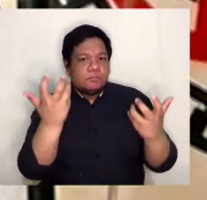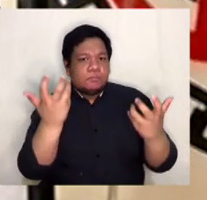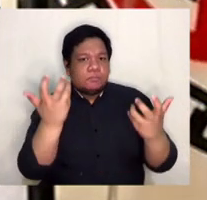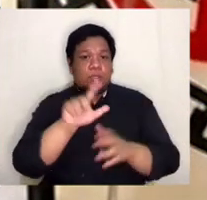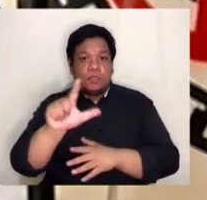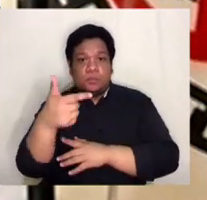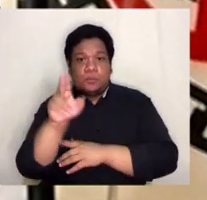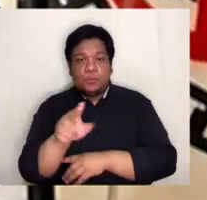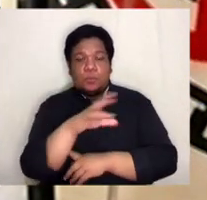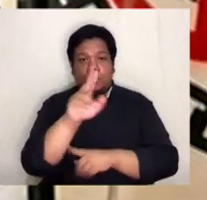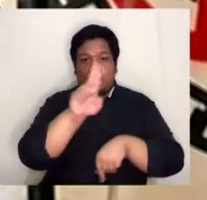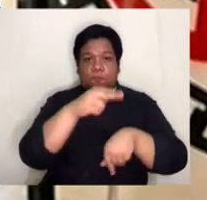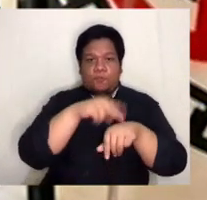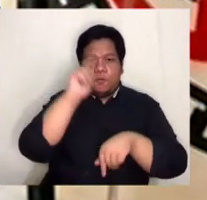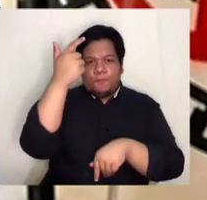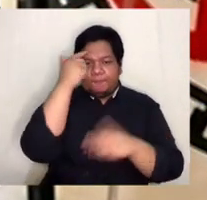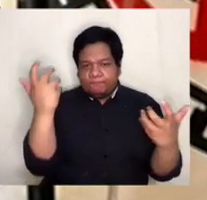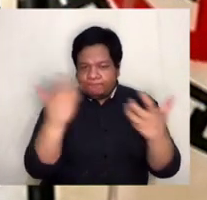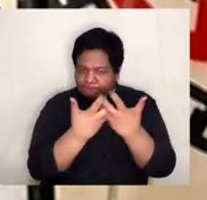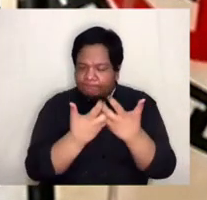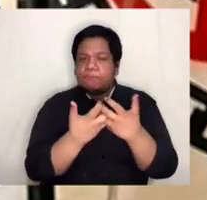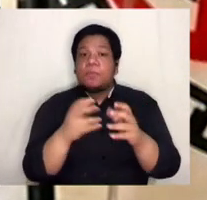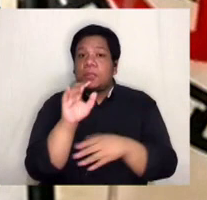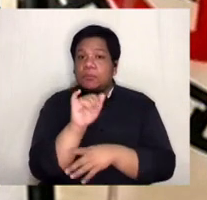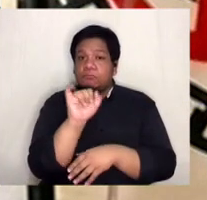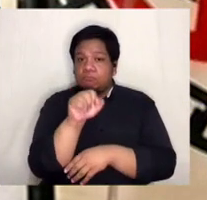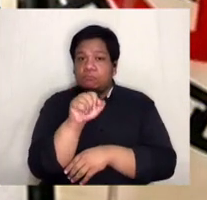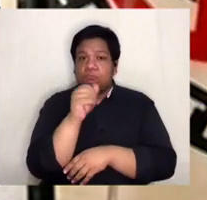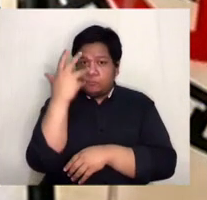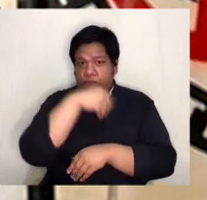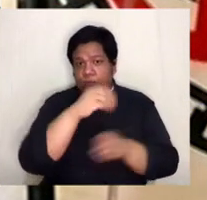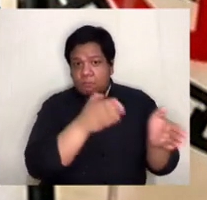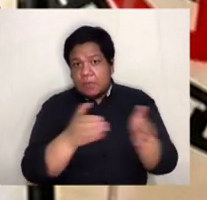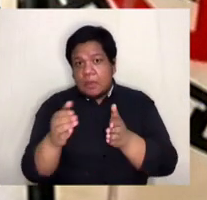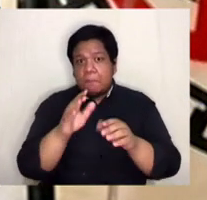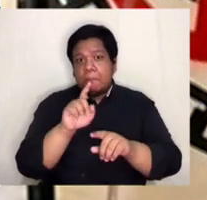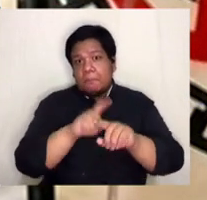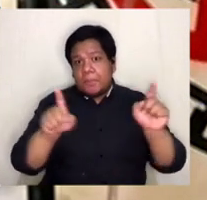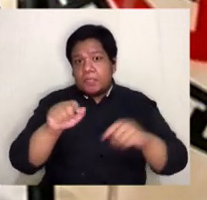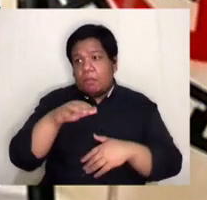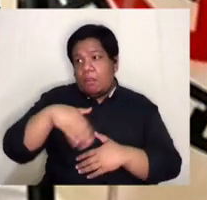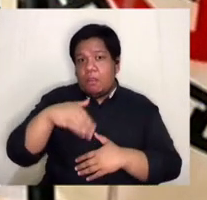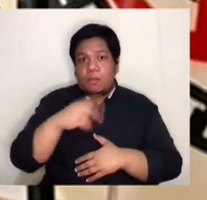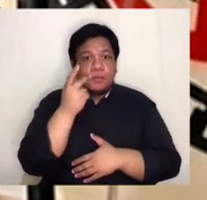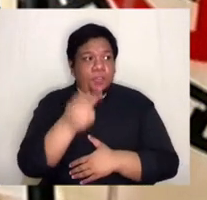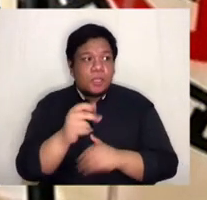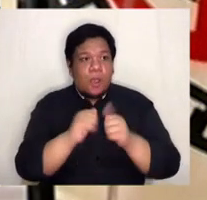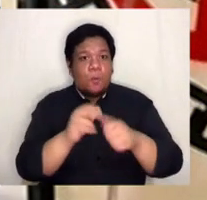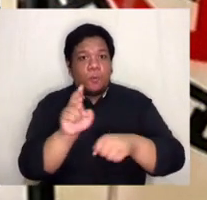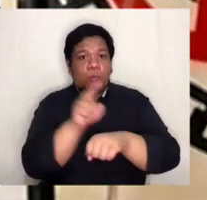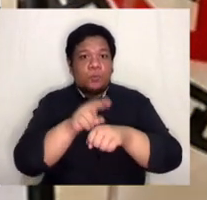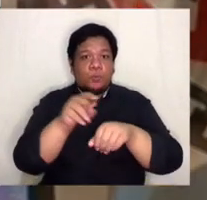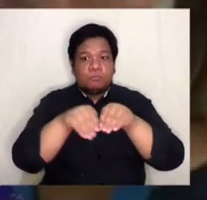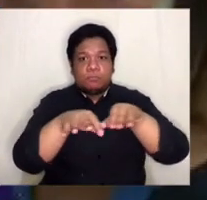saka po yung national government. Kahit na maganda po yung ating plano, pero hindi po nakikita ang implementasyon sa baba, wala po mangyayari po